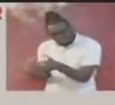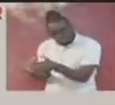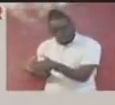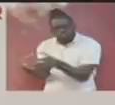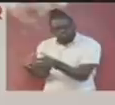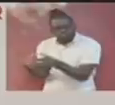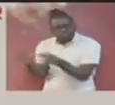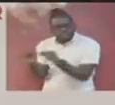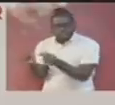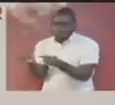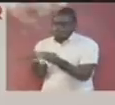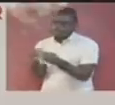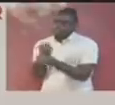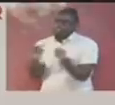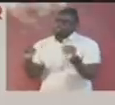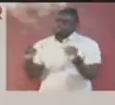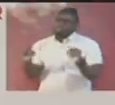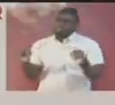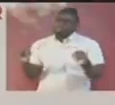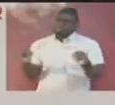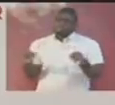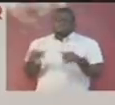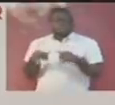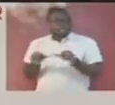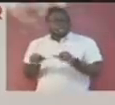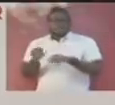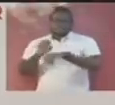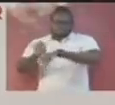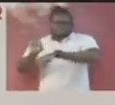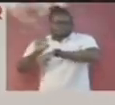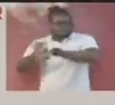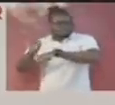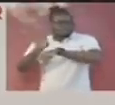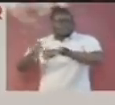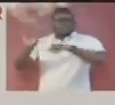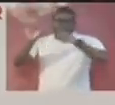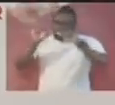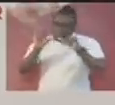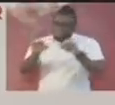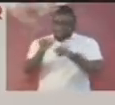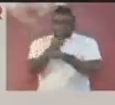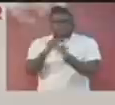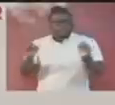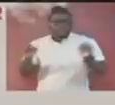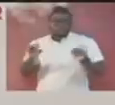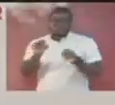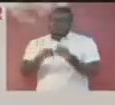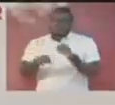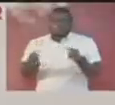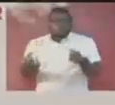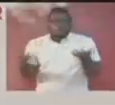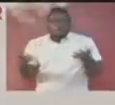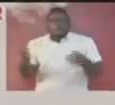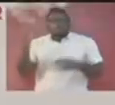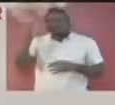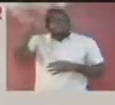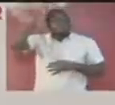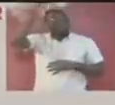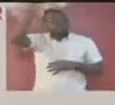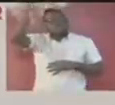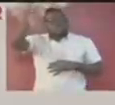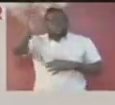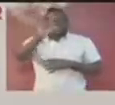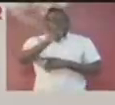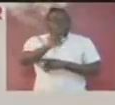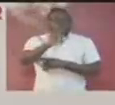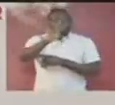the advice is stay safe this year so that you can have it next year. If you're not around next year, the fact that you had a